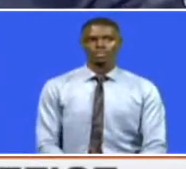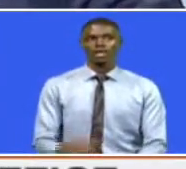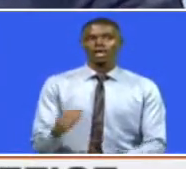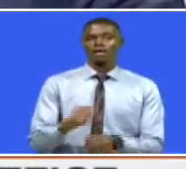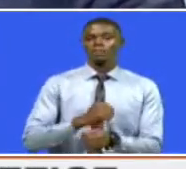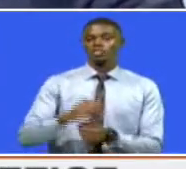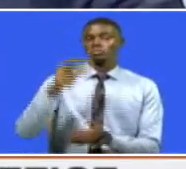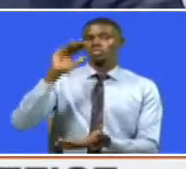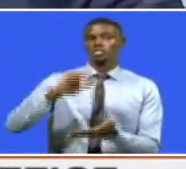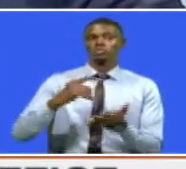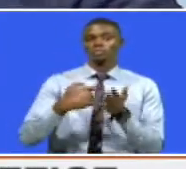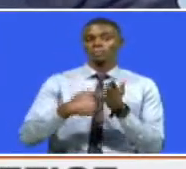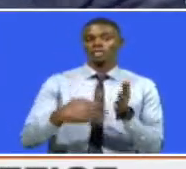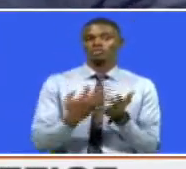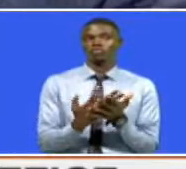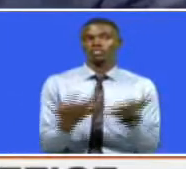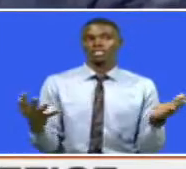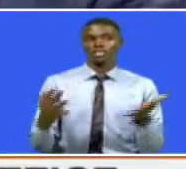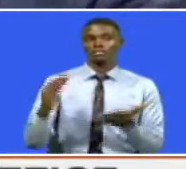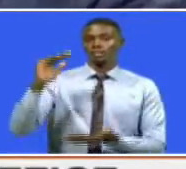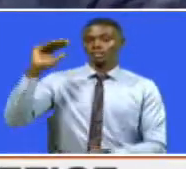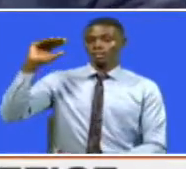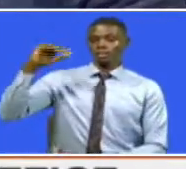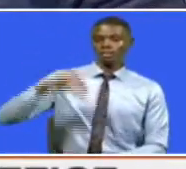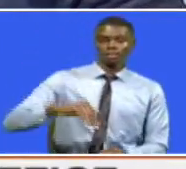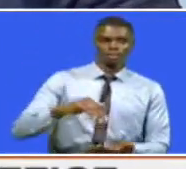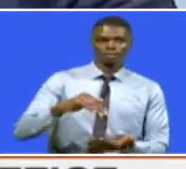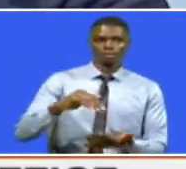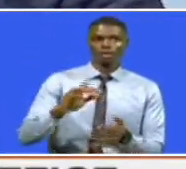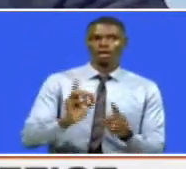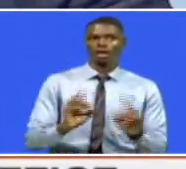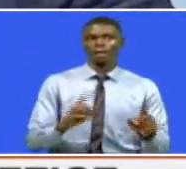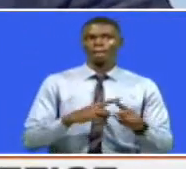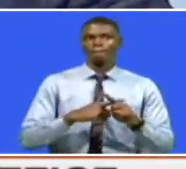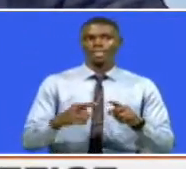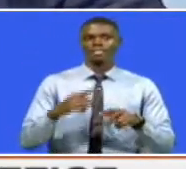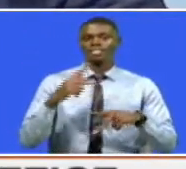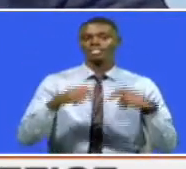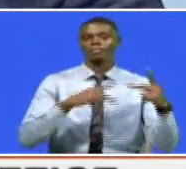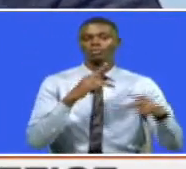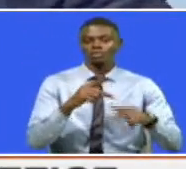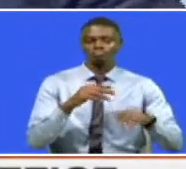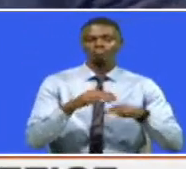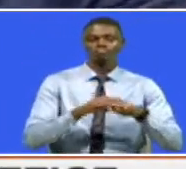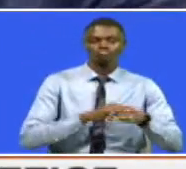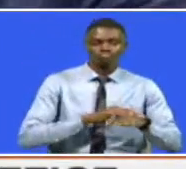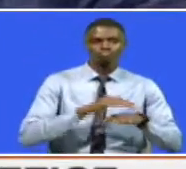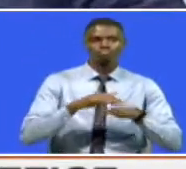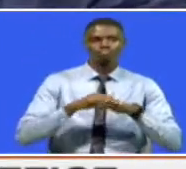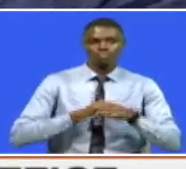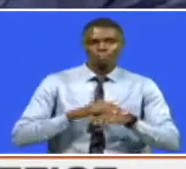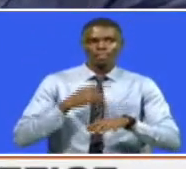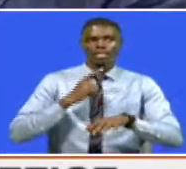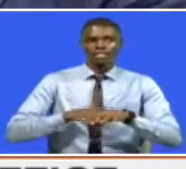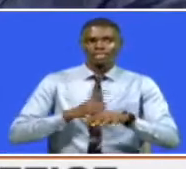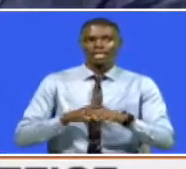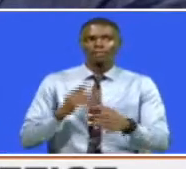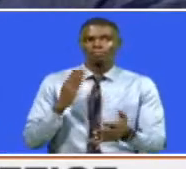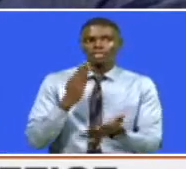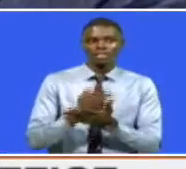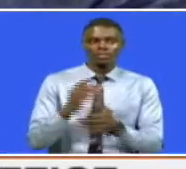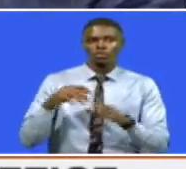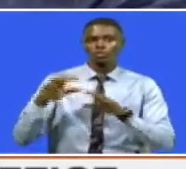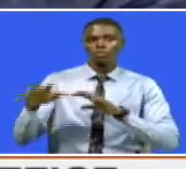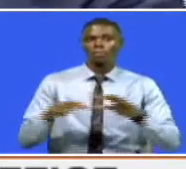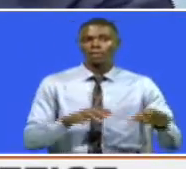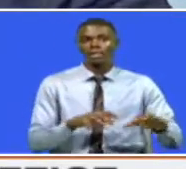reduce the price of commodities drastically overnight. It has to be a process. It takes time from the time you put in interjections in the market